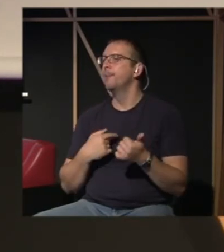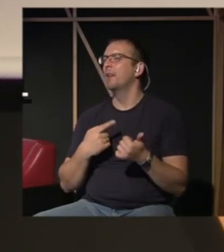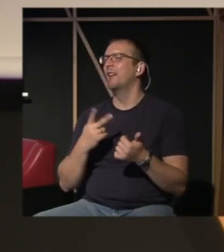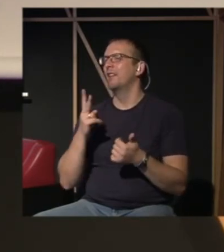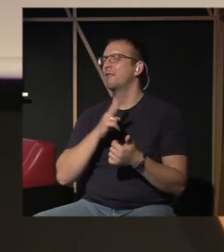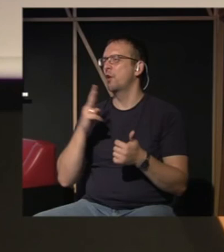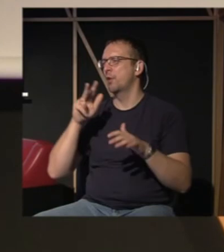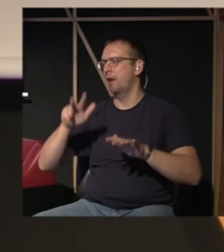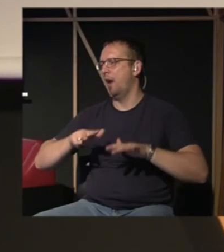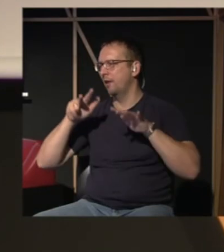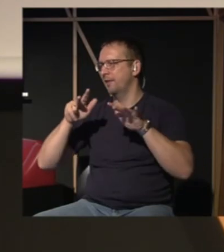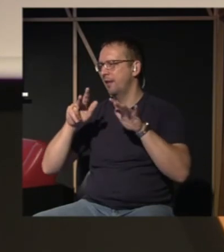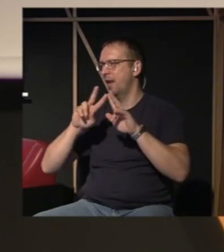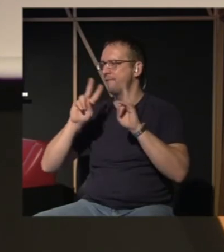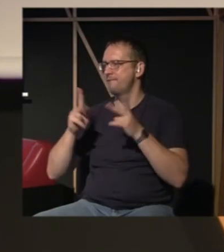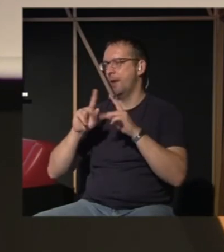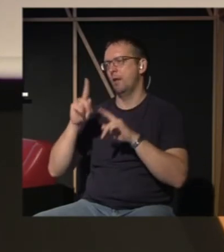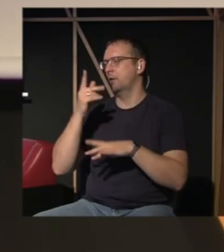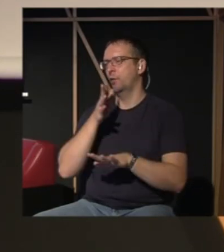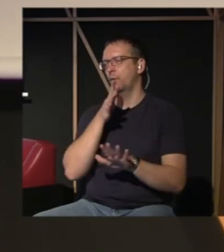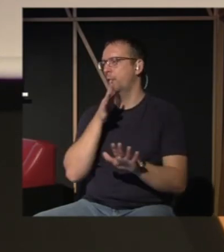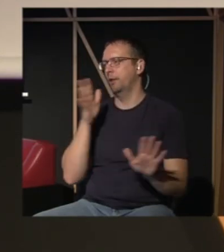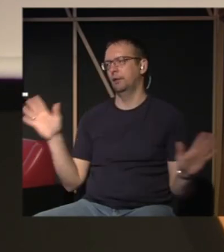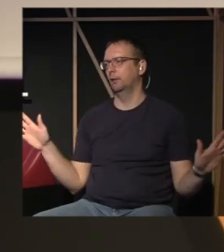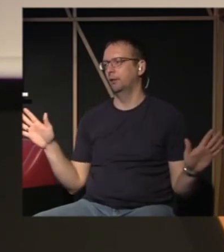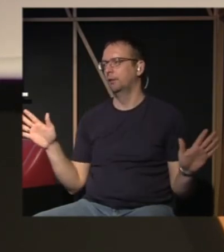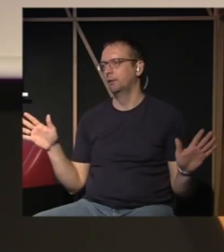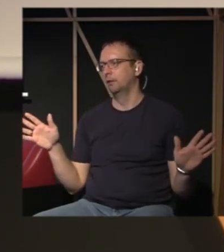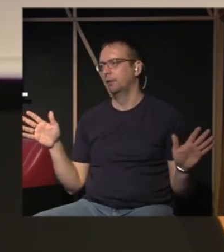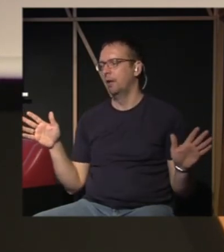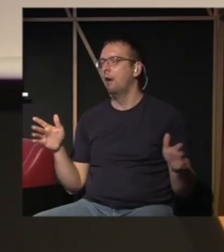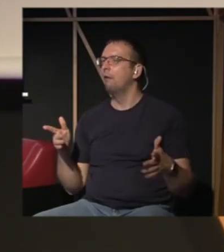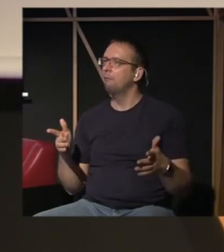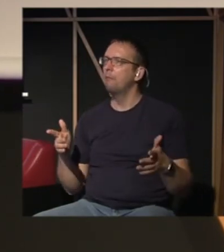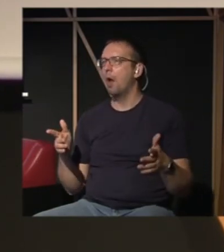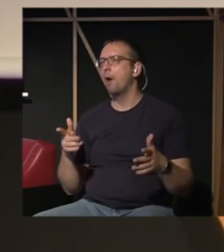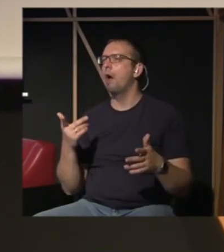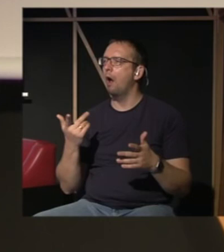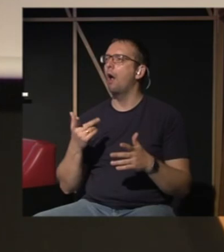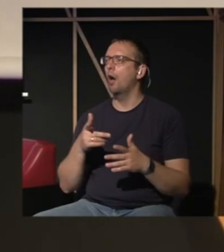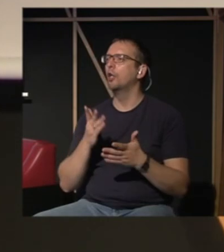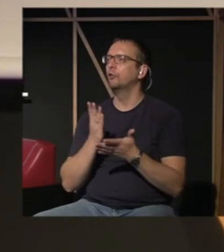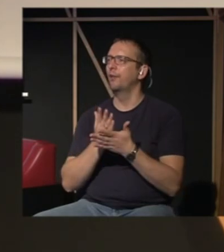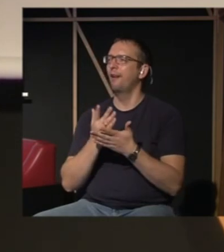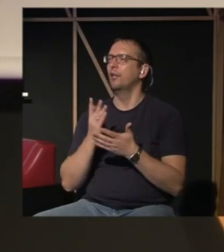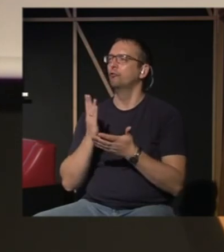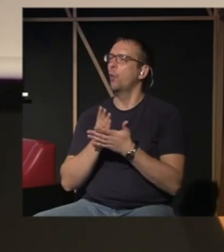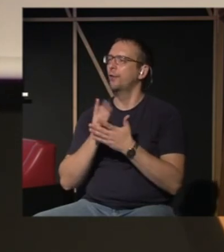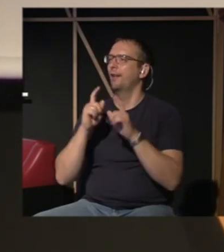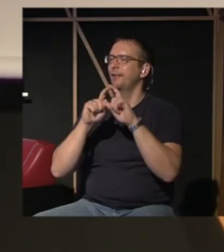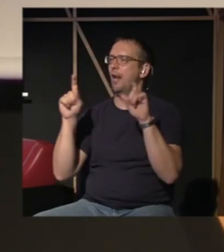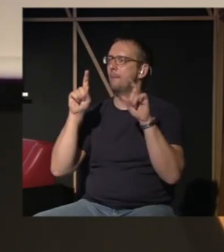Cup cycle, but it is something that we're definitely going to address now as we're working on the requirements for